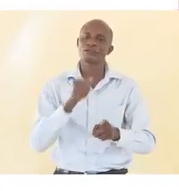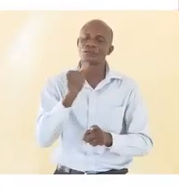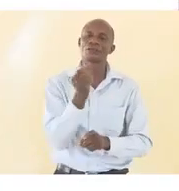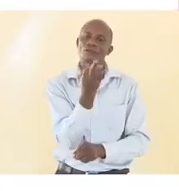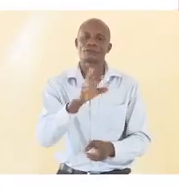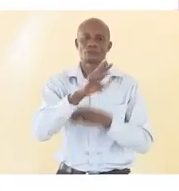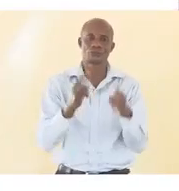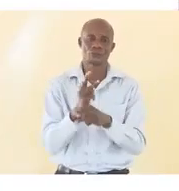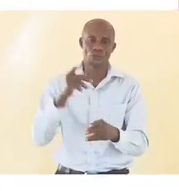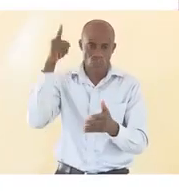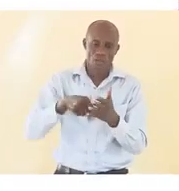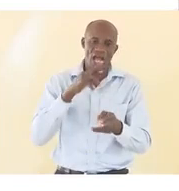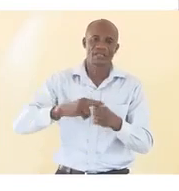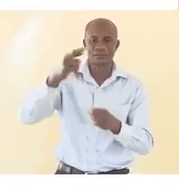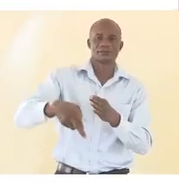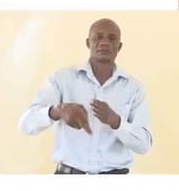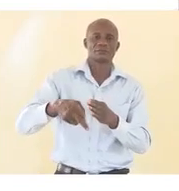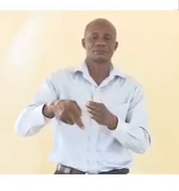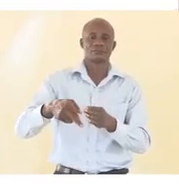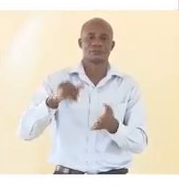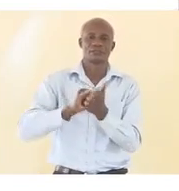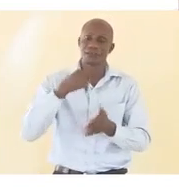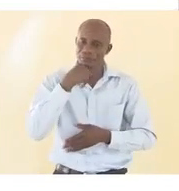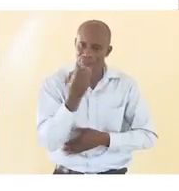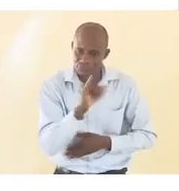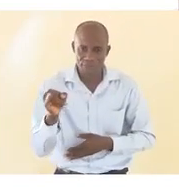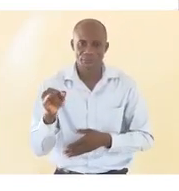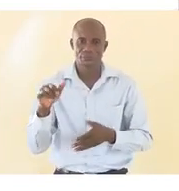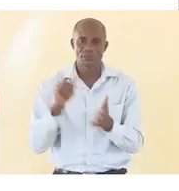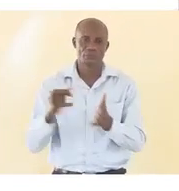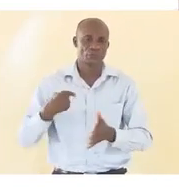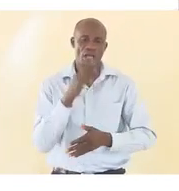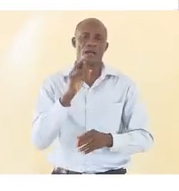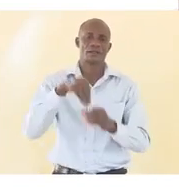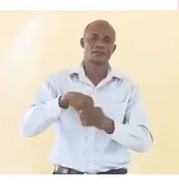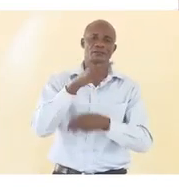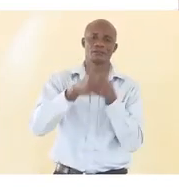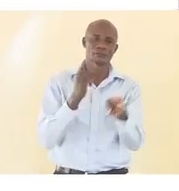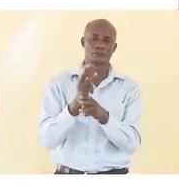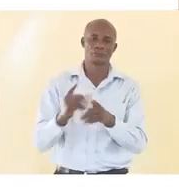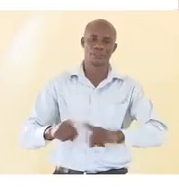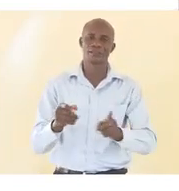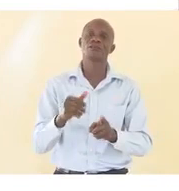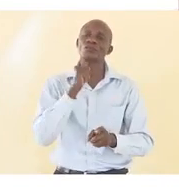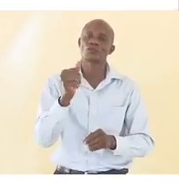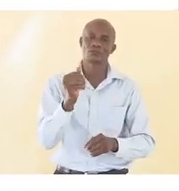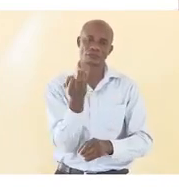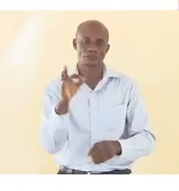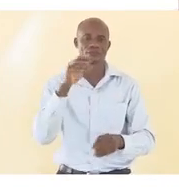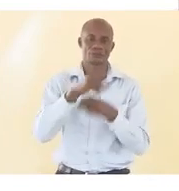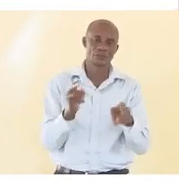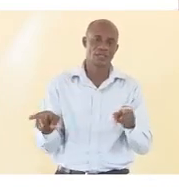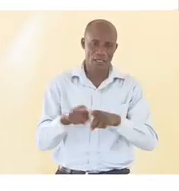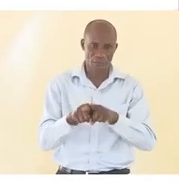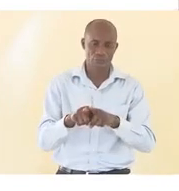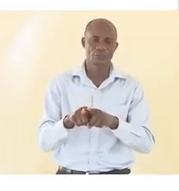the world. Now, what are the implications of that saying of Jesus, that we are in the world, and not of the world, as we